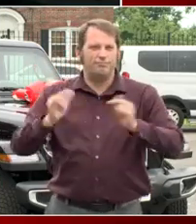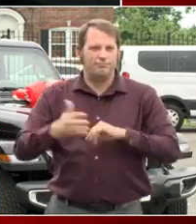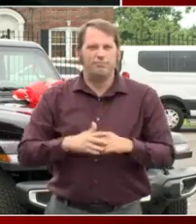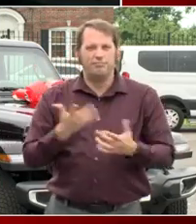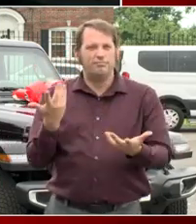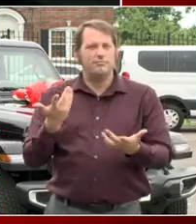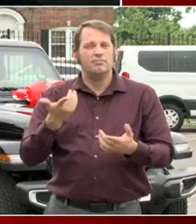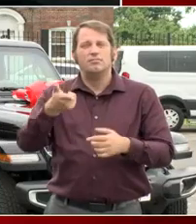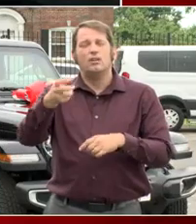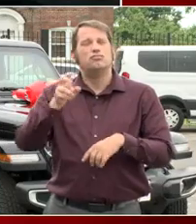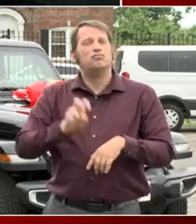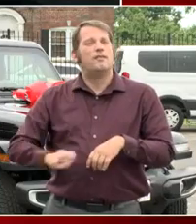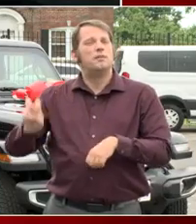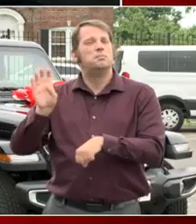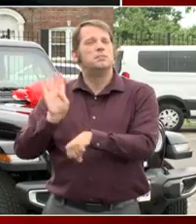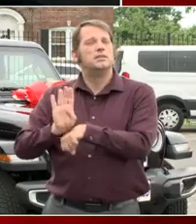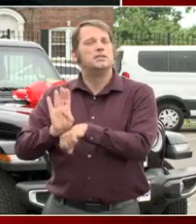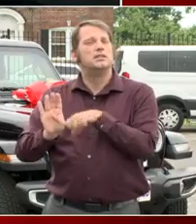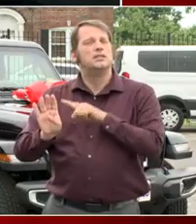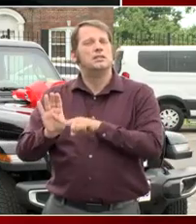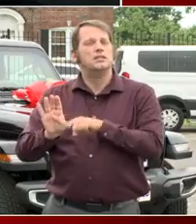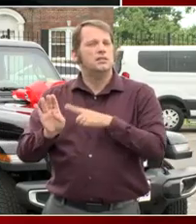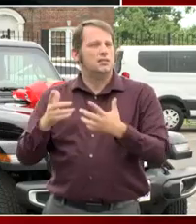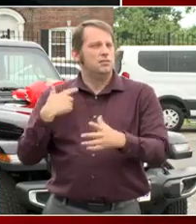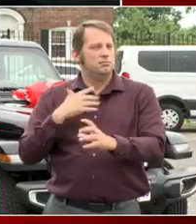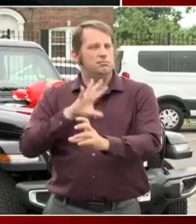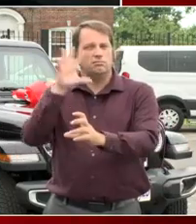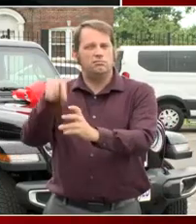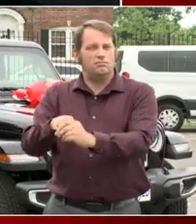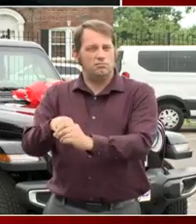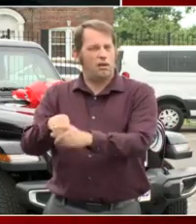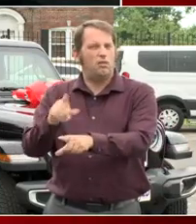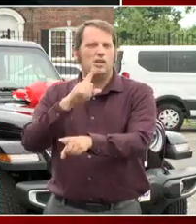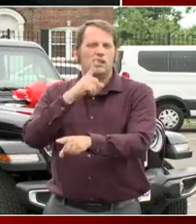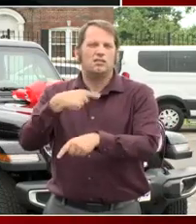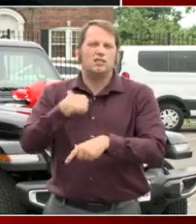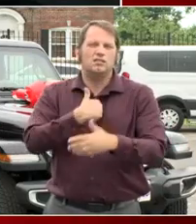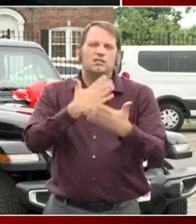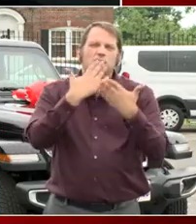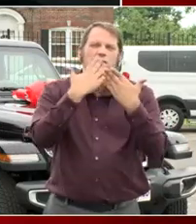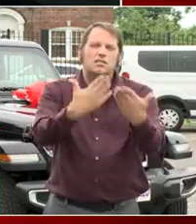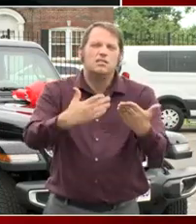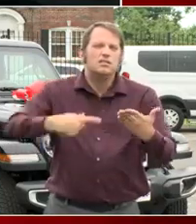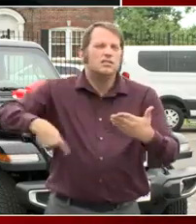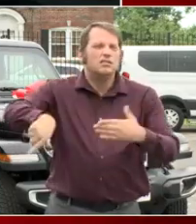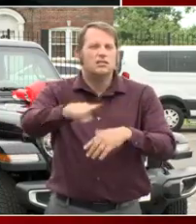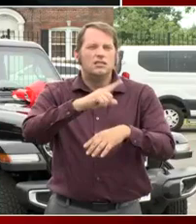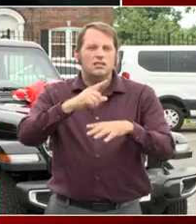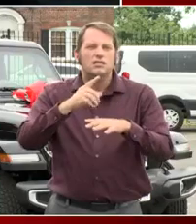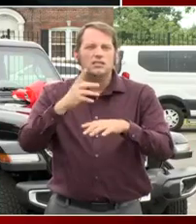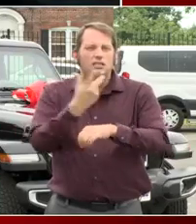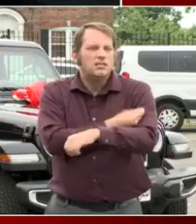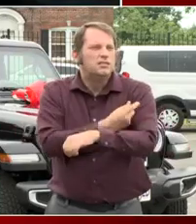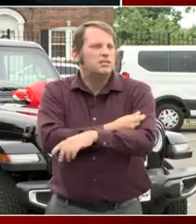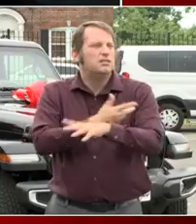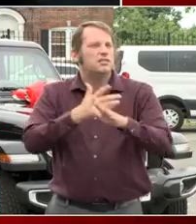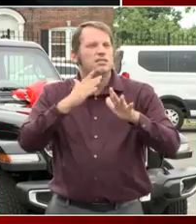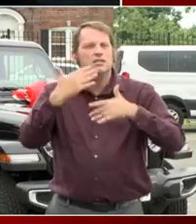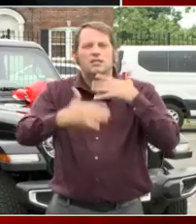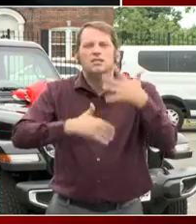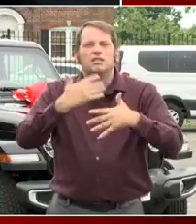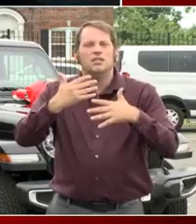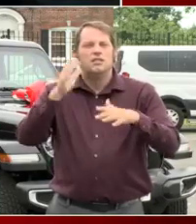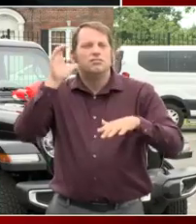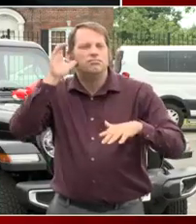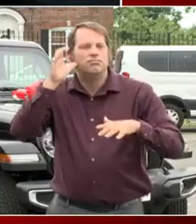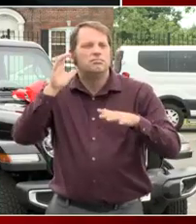incredibly grateful and thankful for these vaccines, which are allowing all of our employees to get back to work, all of us to get back to all the